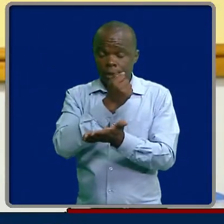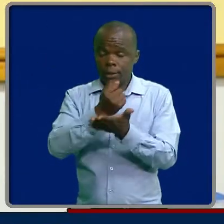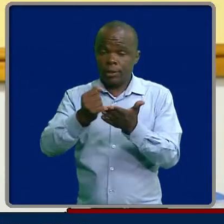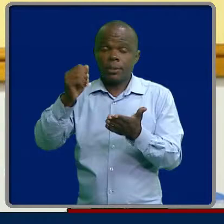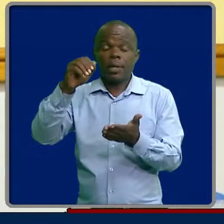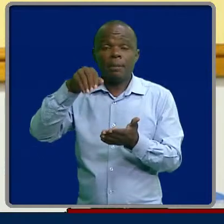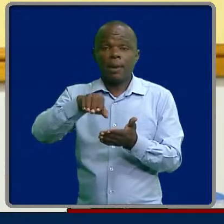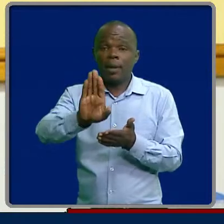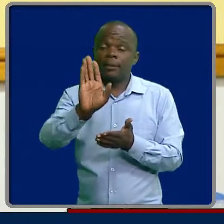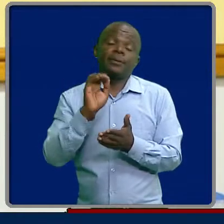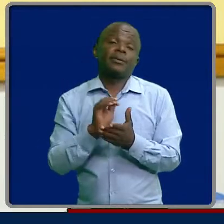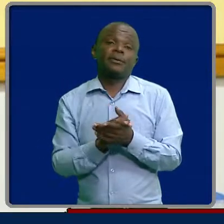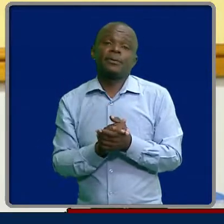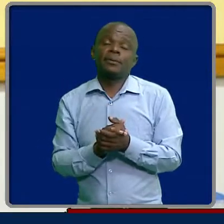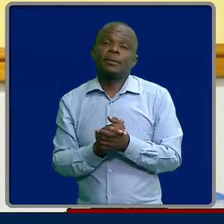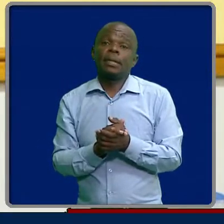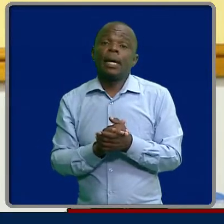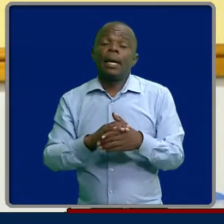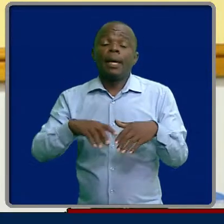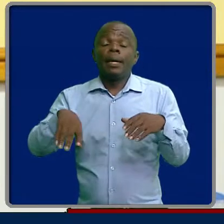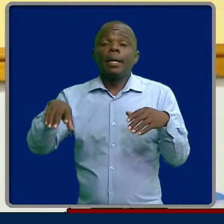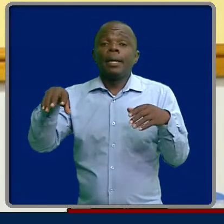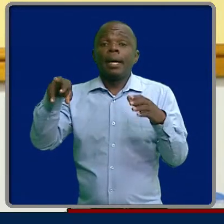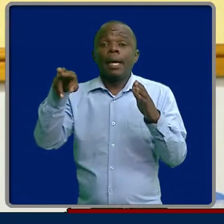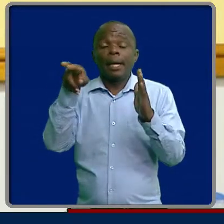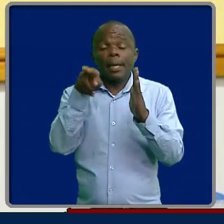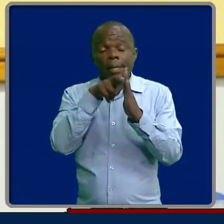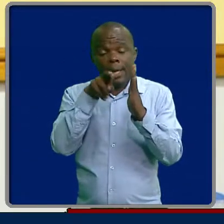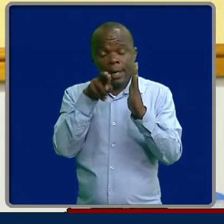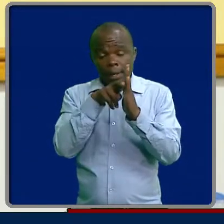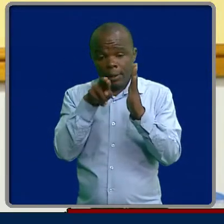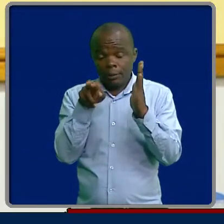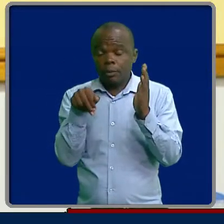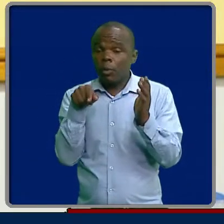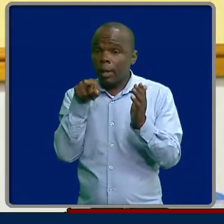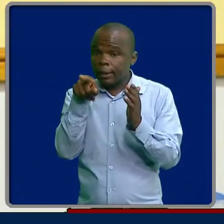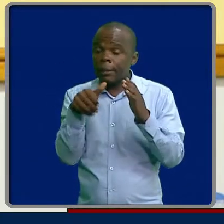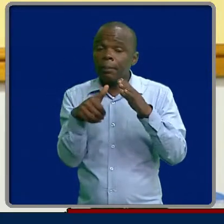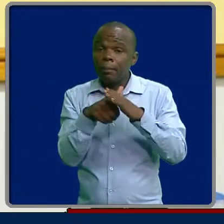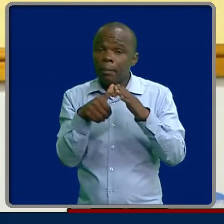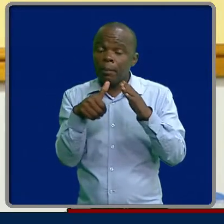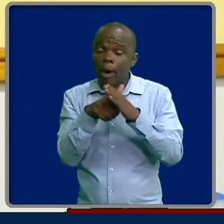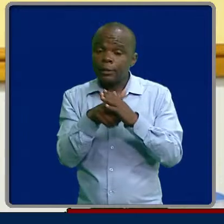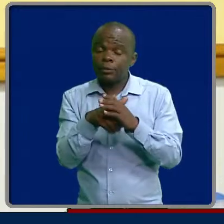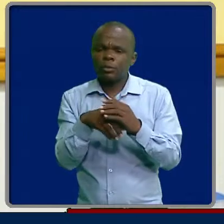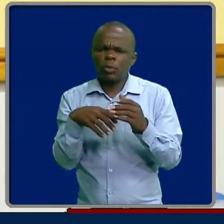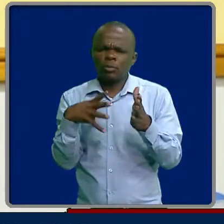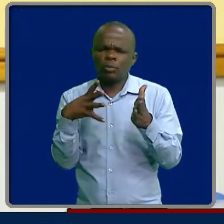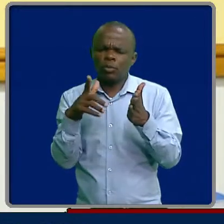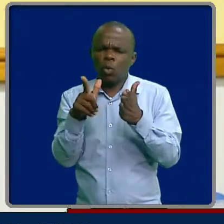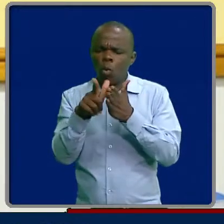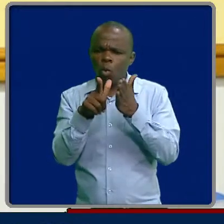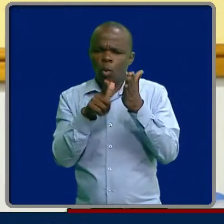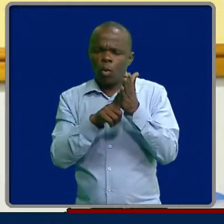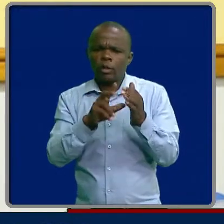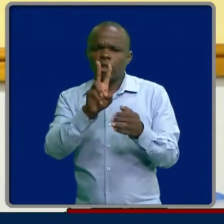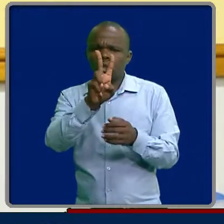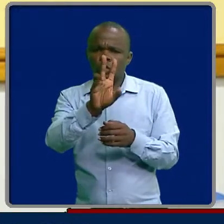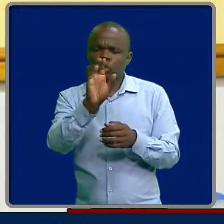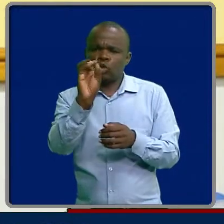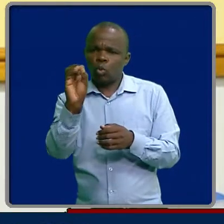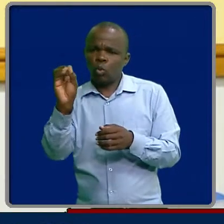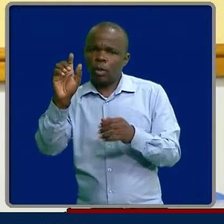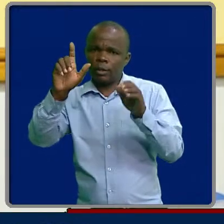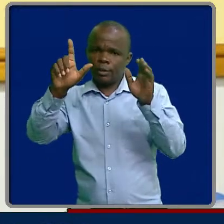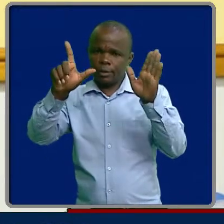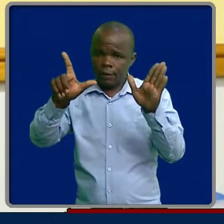is connected to the Electricity Act of 2007. Anything that is